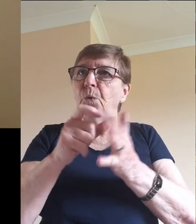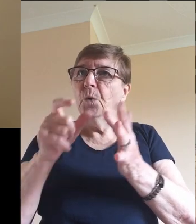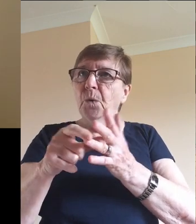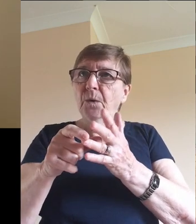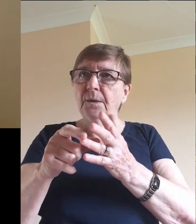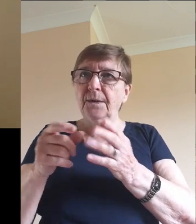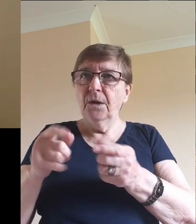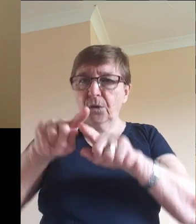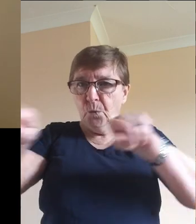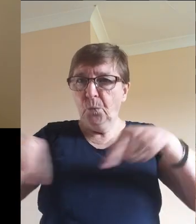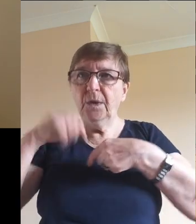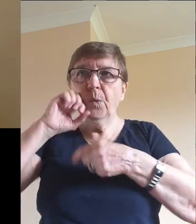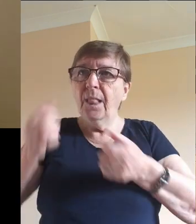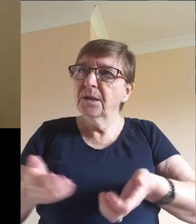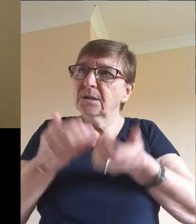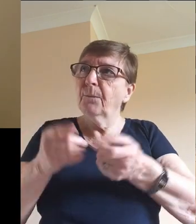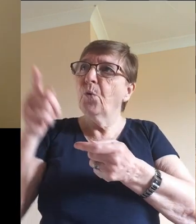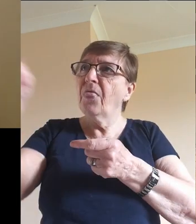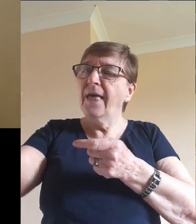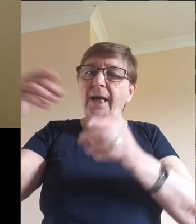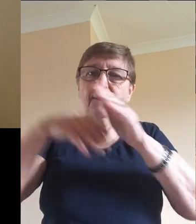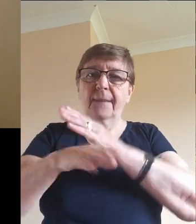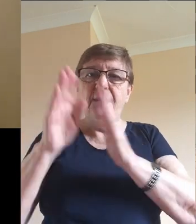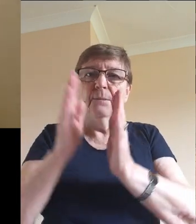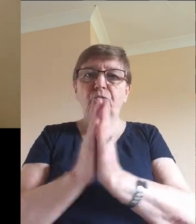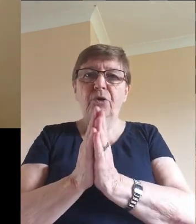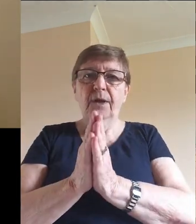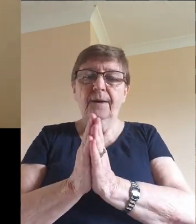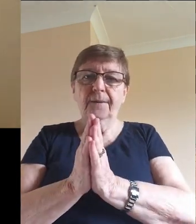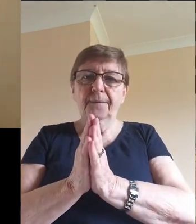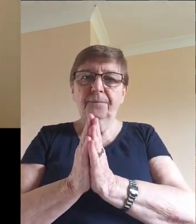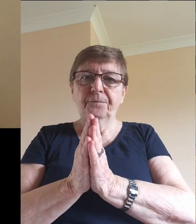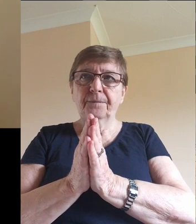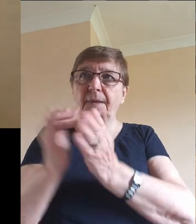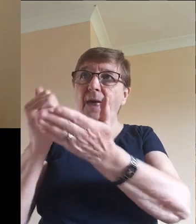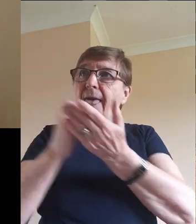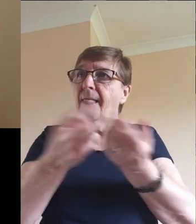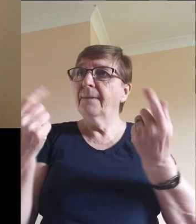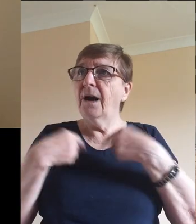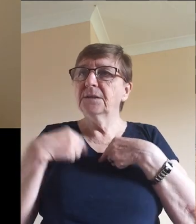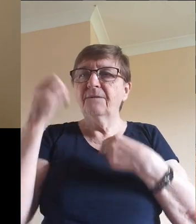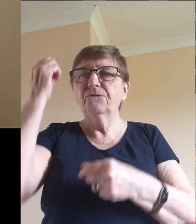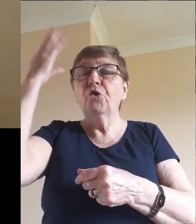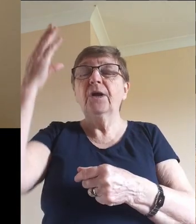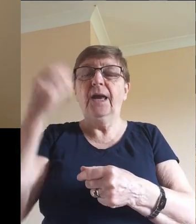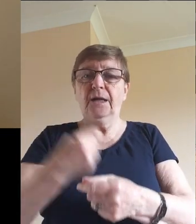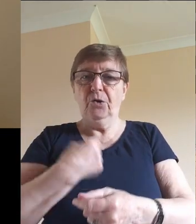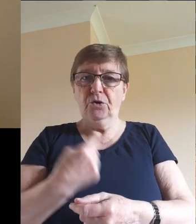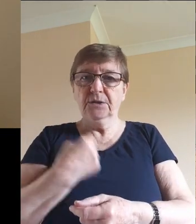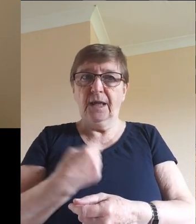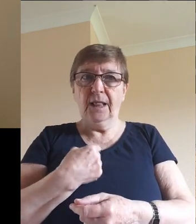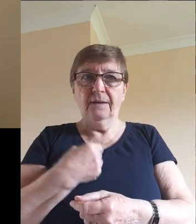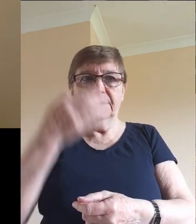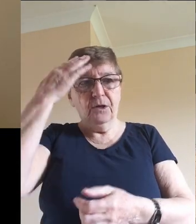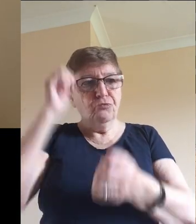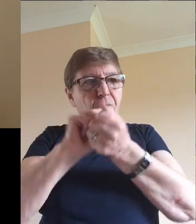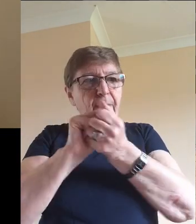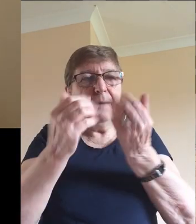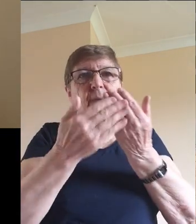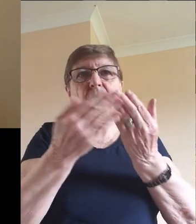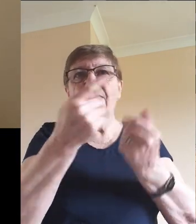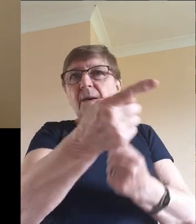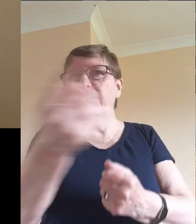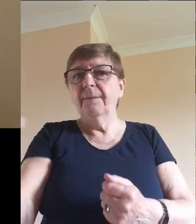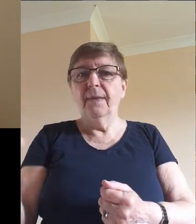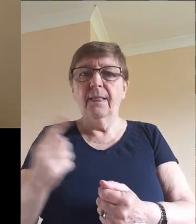prayer. Help us to forget ourselves and to remember others. Help us to reach out during this pandemic